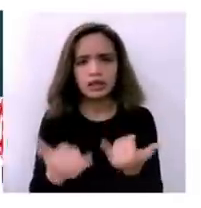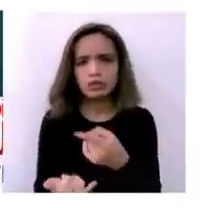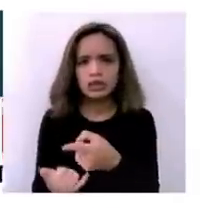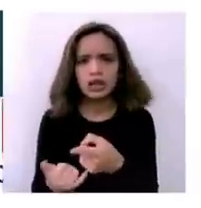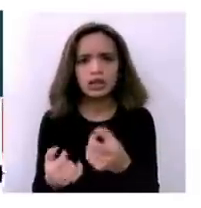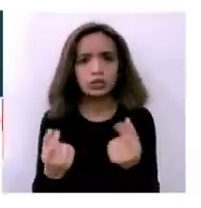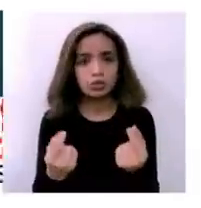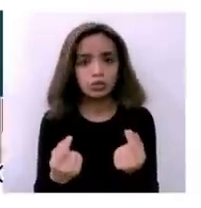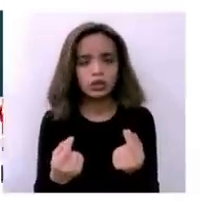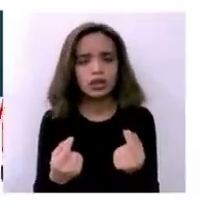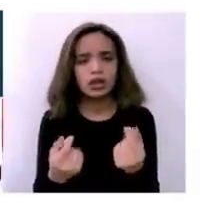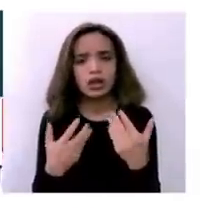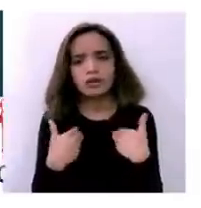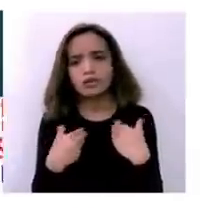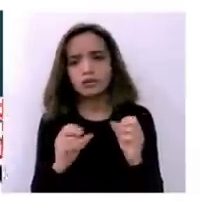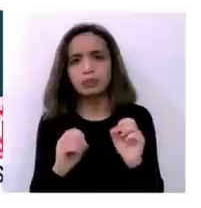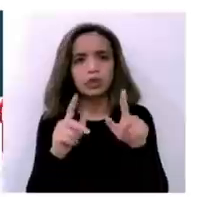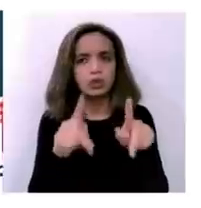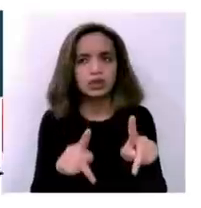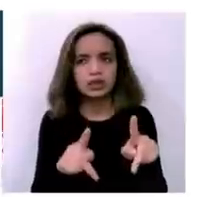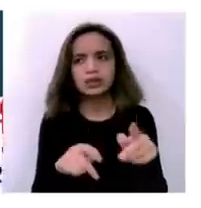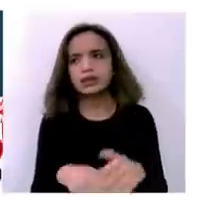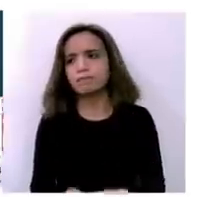to give thanks to